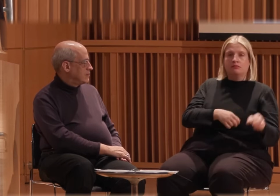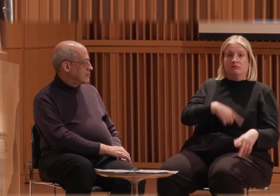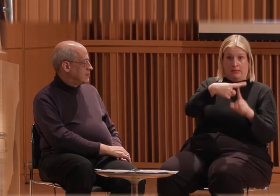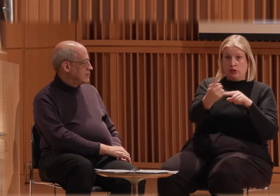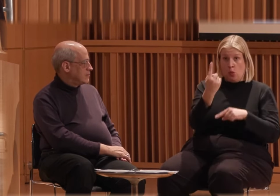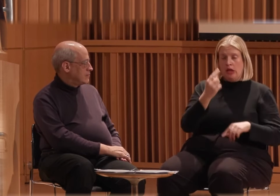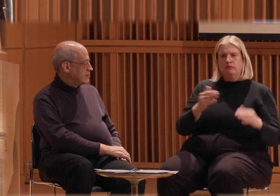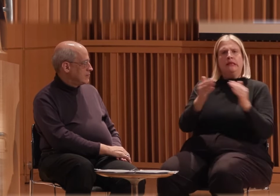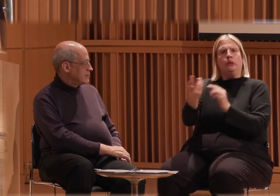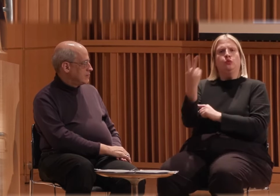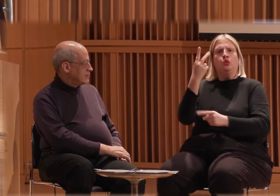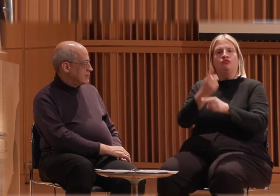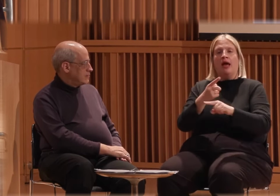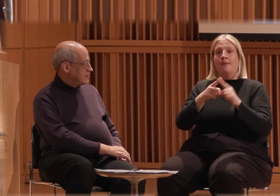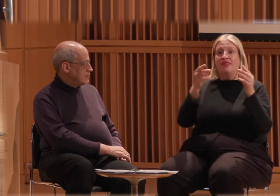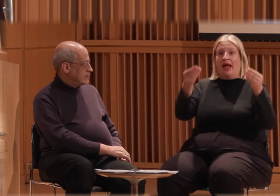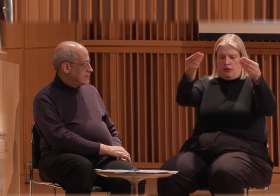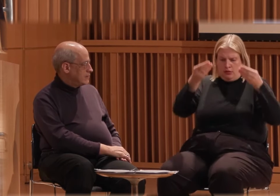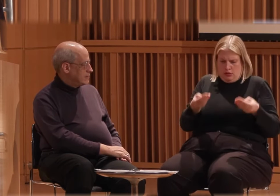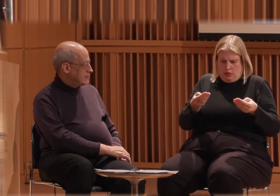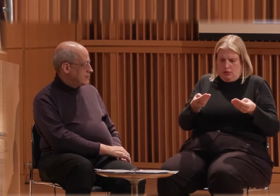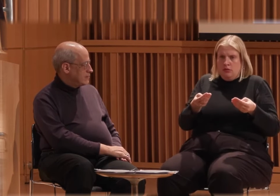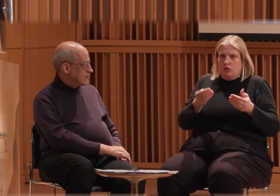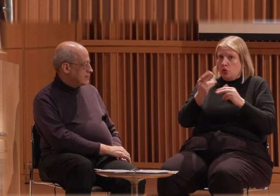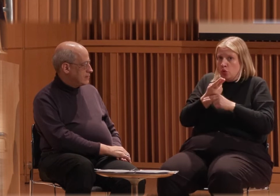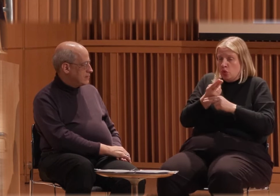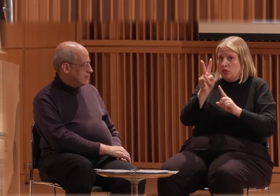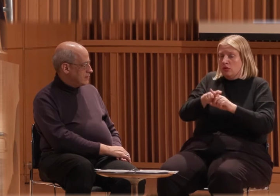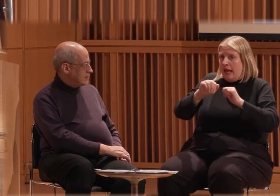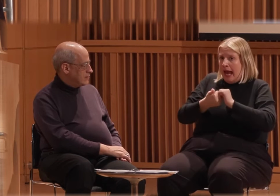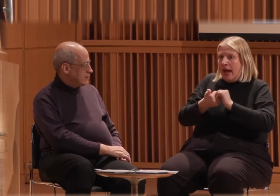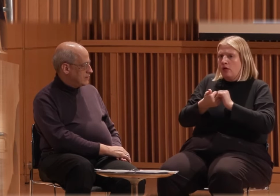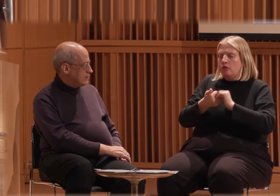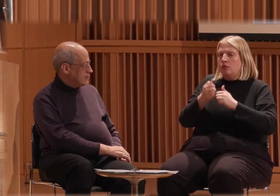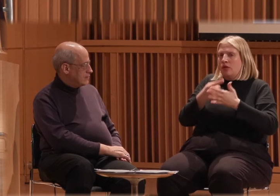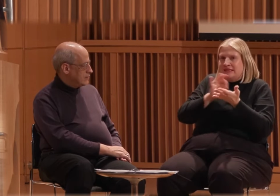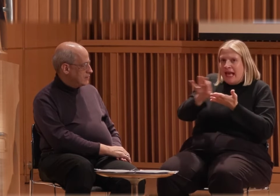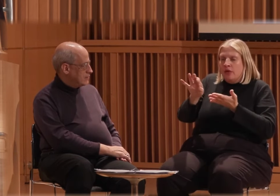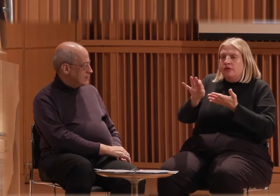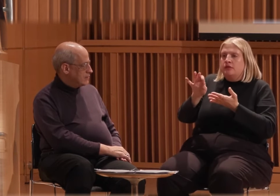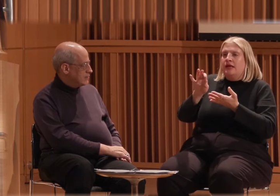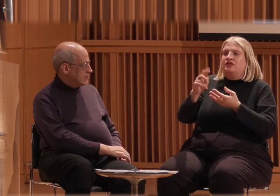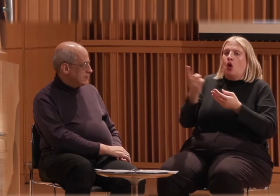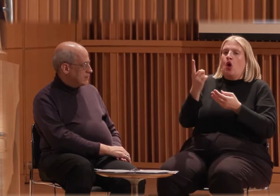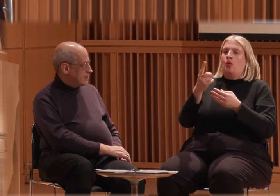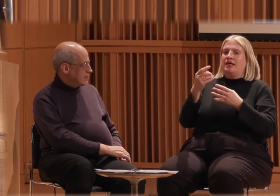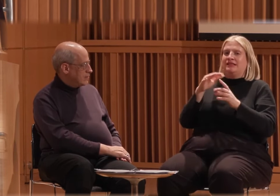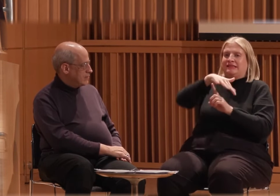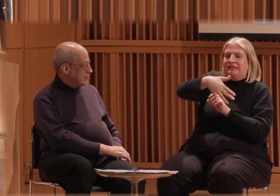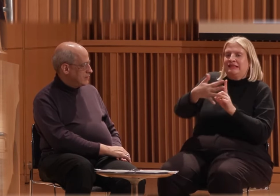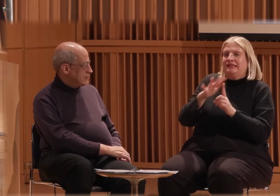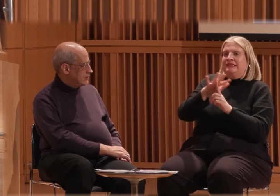1 + 1 = 2, but how it's used, what gets counted, it's always embedded in a certain political context.